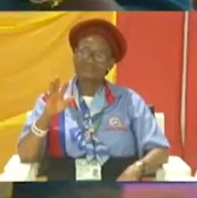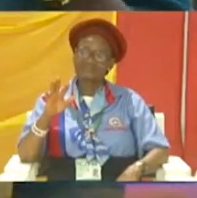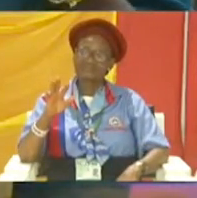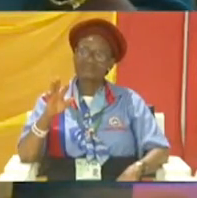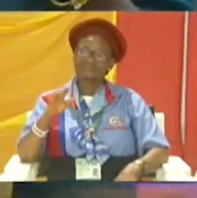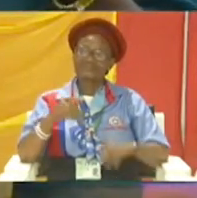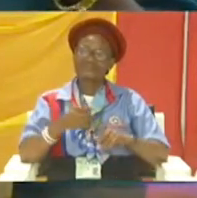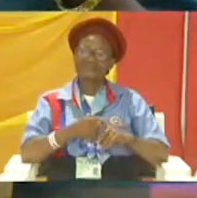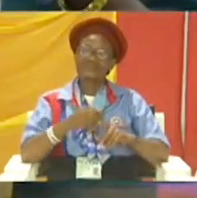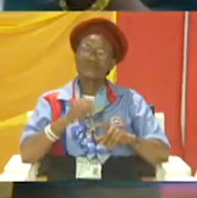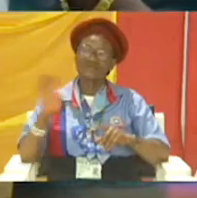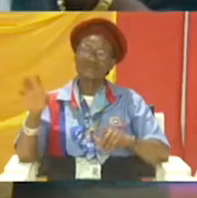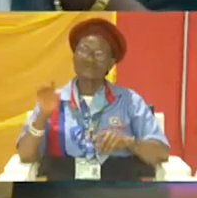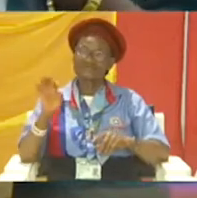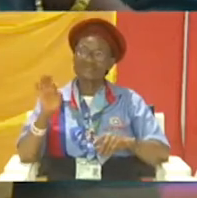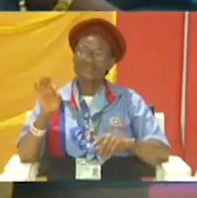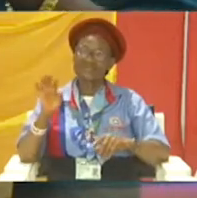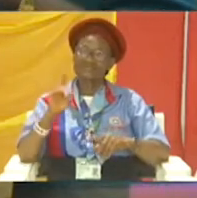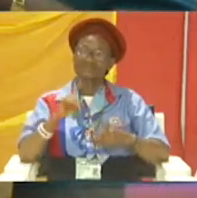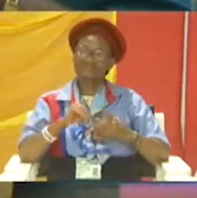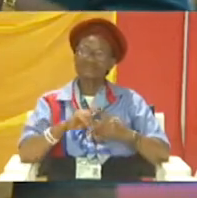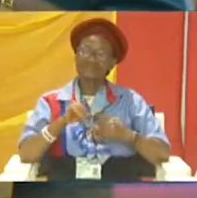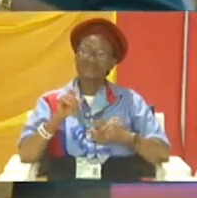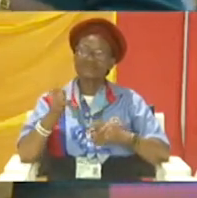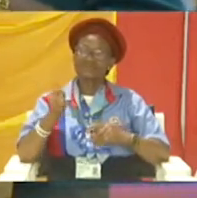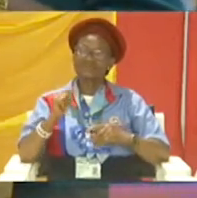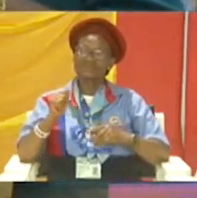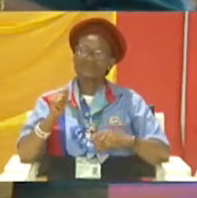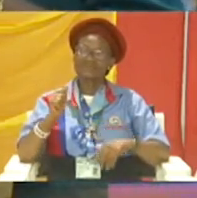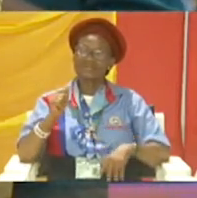From verse 9 to 10.